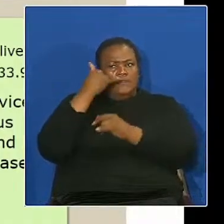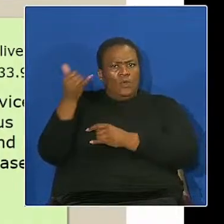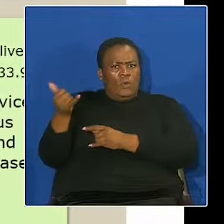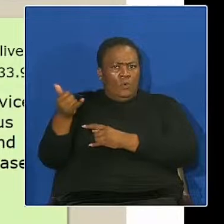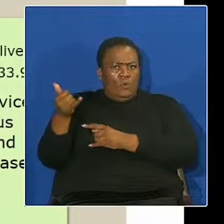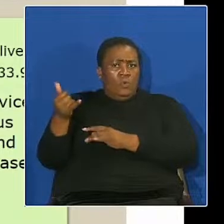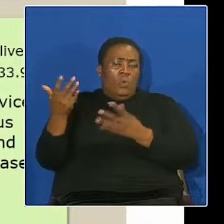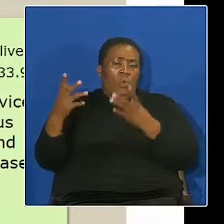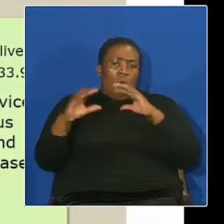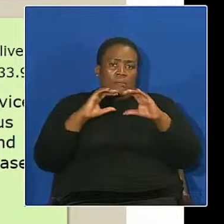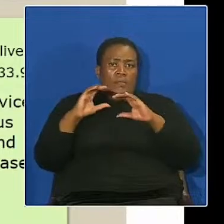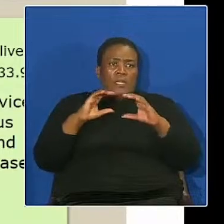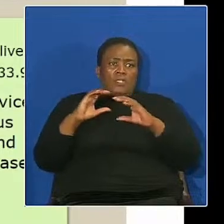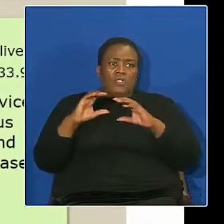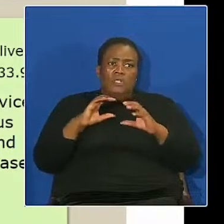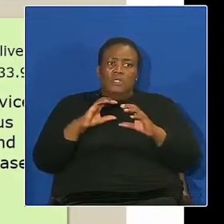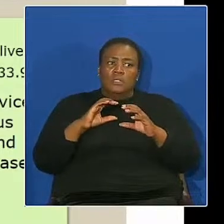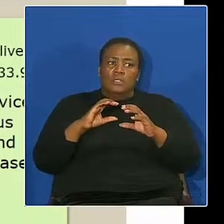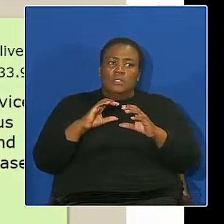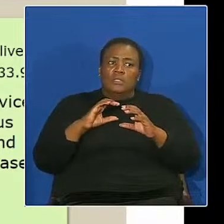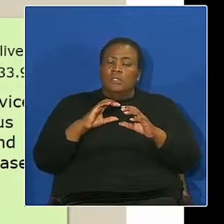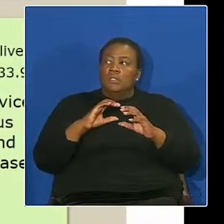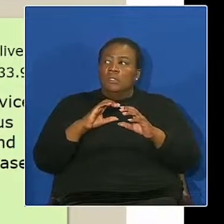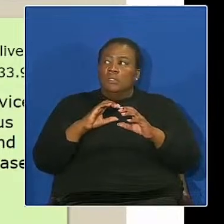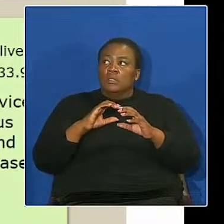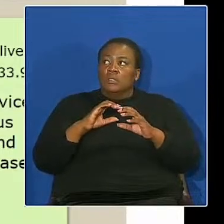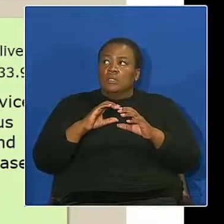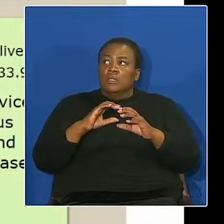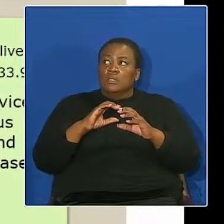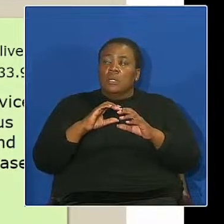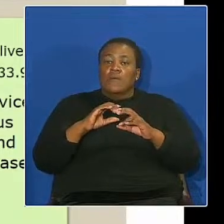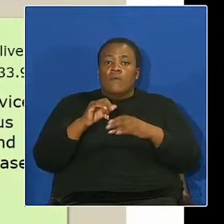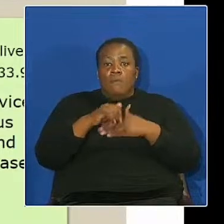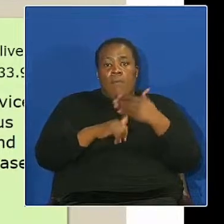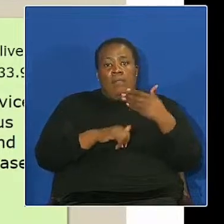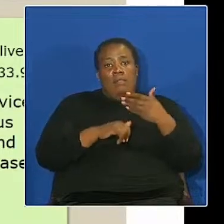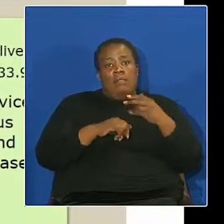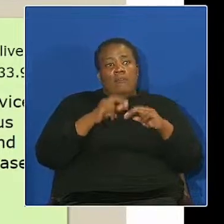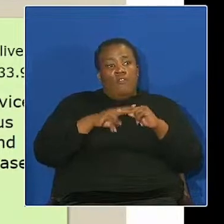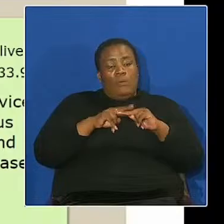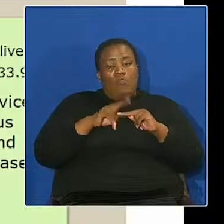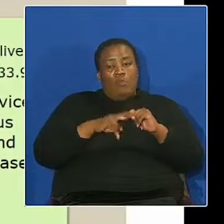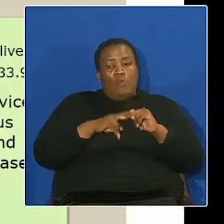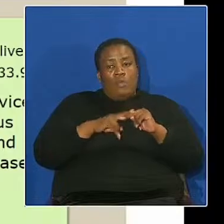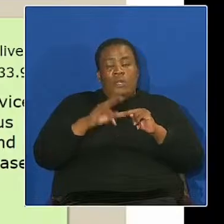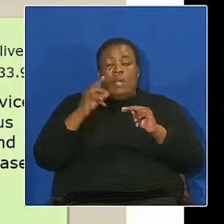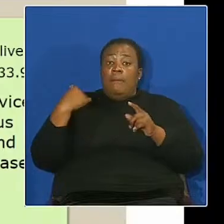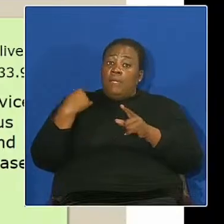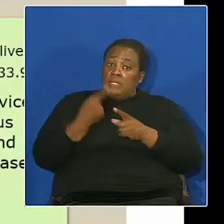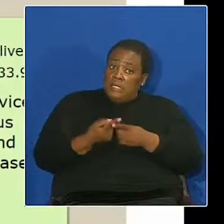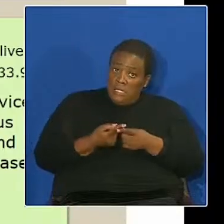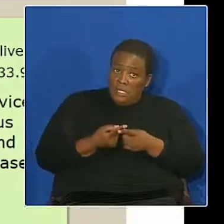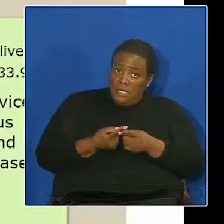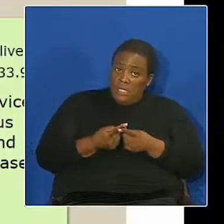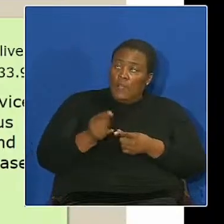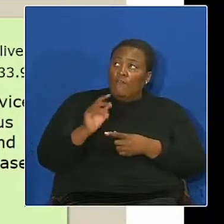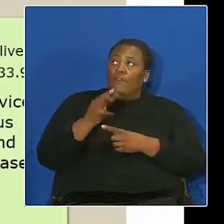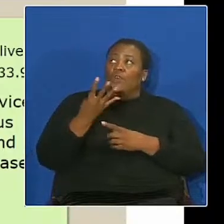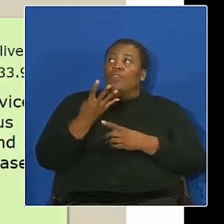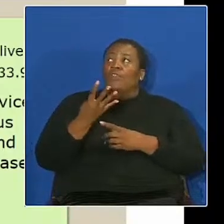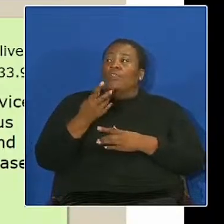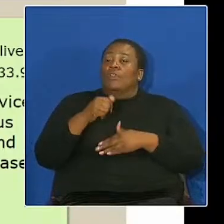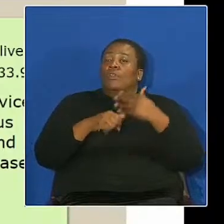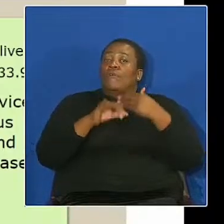and communication then during February. Up until then, the 4th